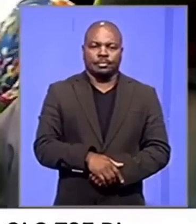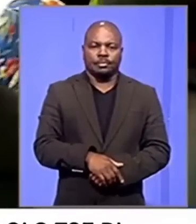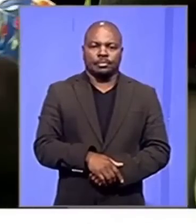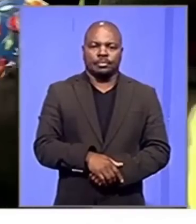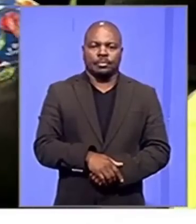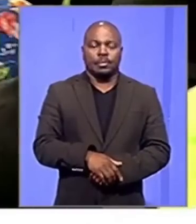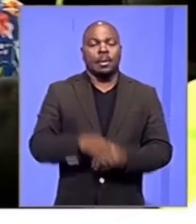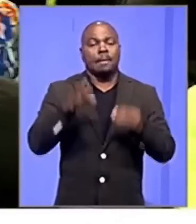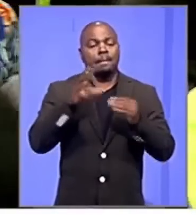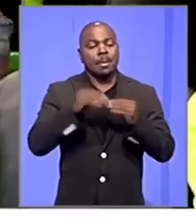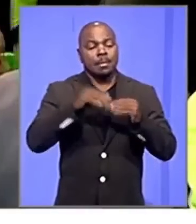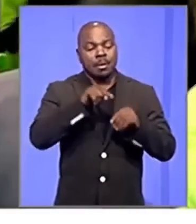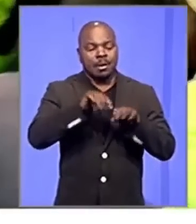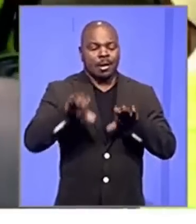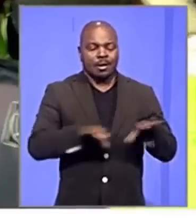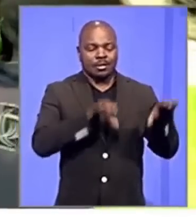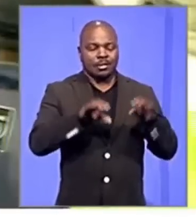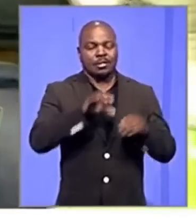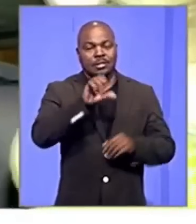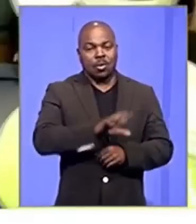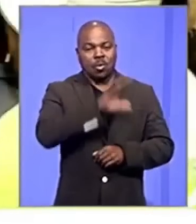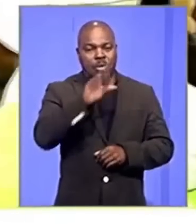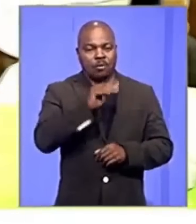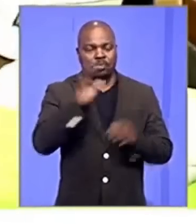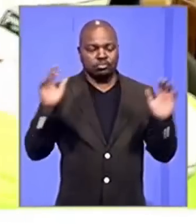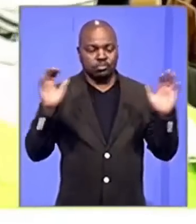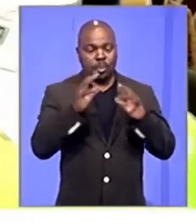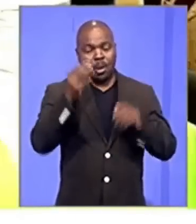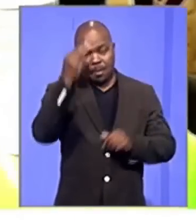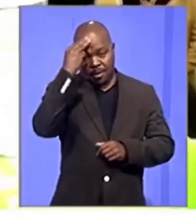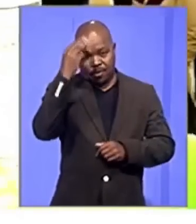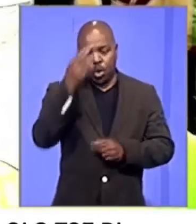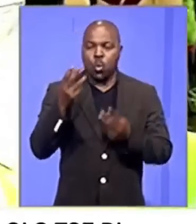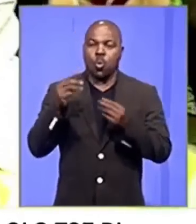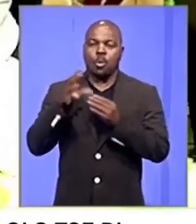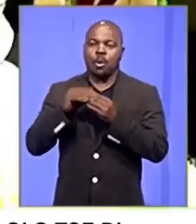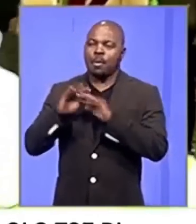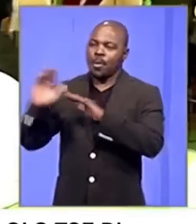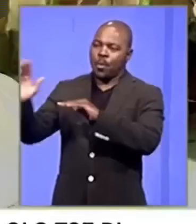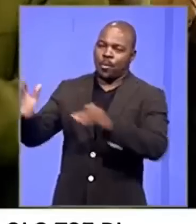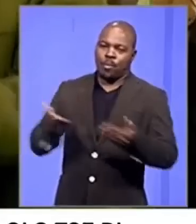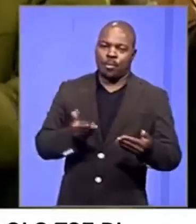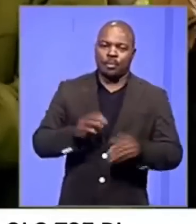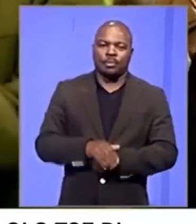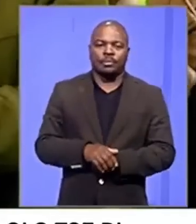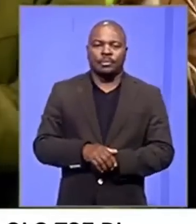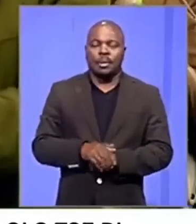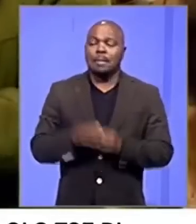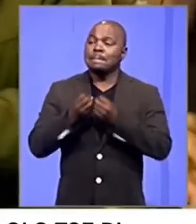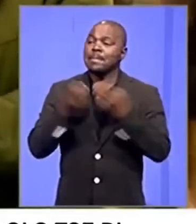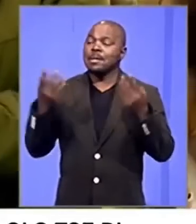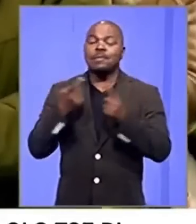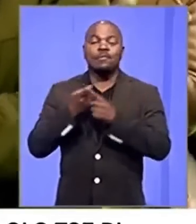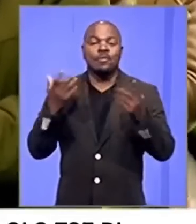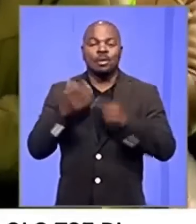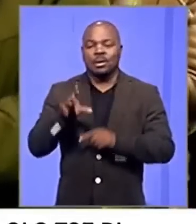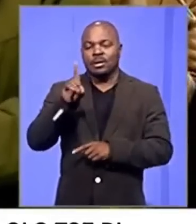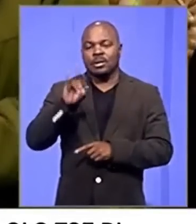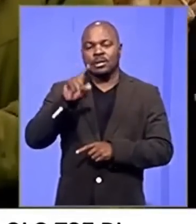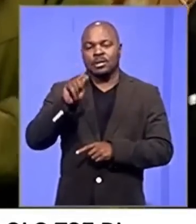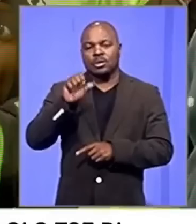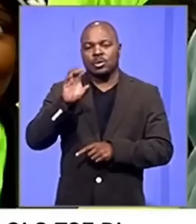Setlhopha sa maloko a lekoko la Action SA ba kopane mo Mahikeng go amogela maloko a mantšhwa. Bontsi jwa maloko ba tswa kwa masepaleng wa